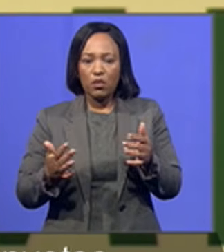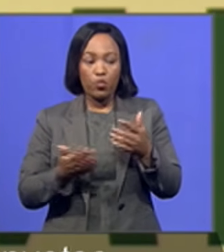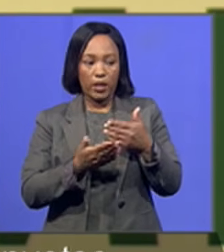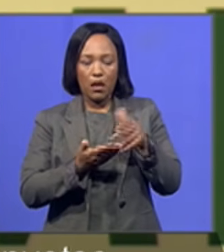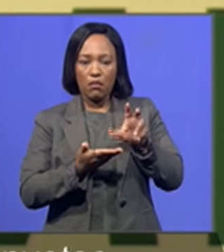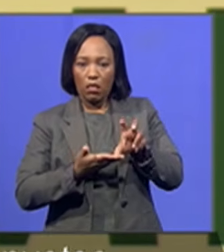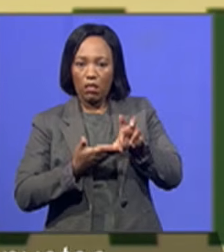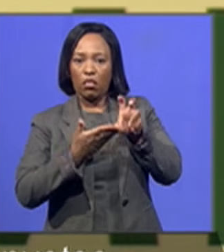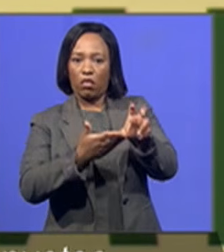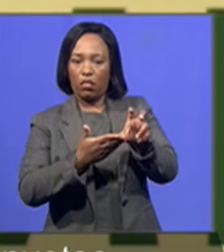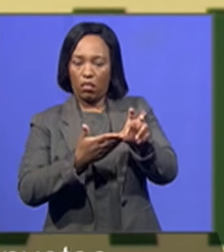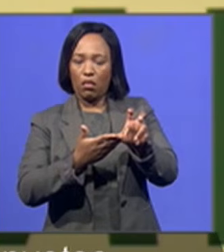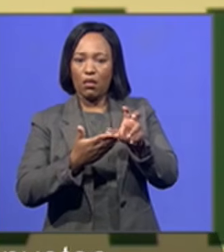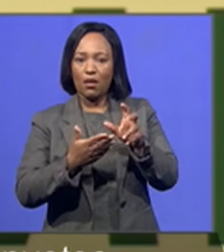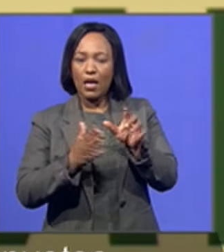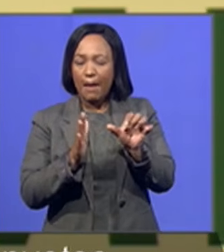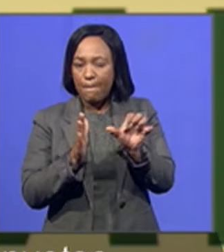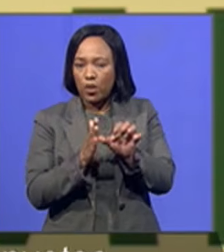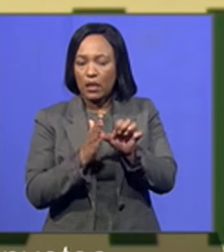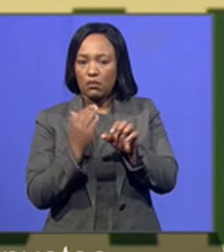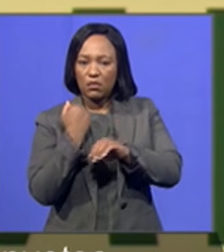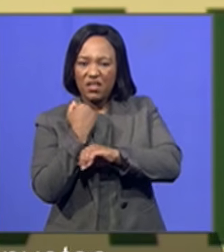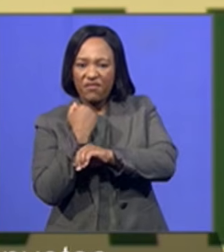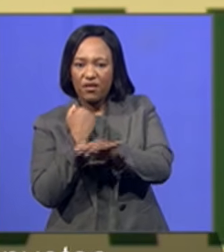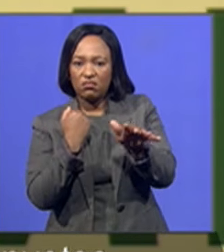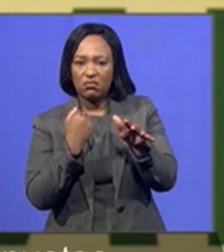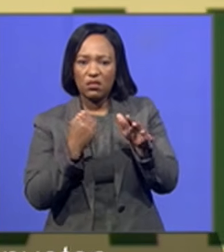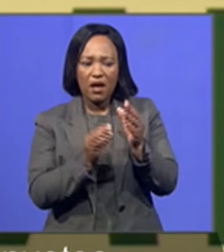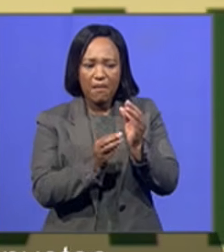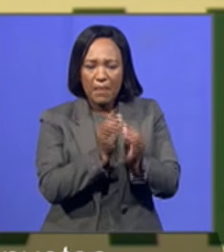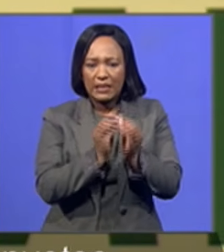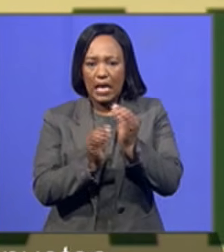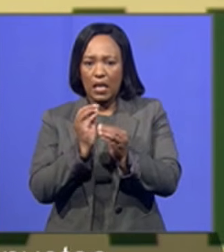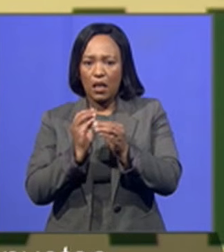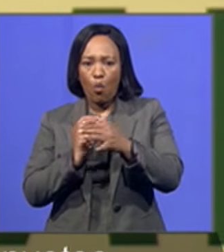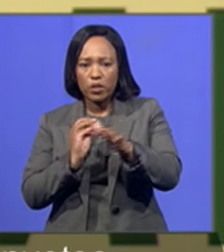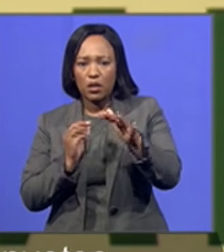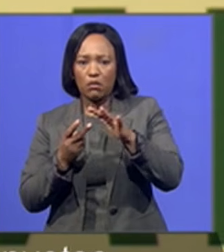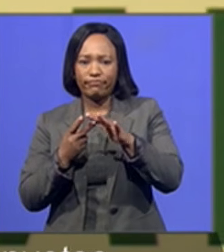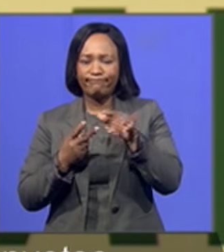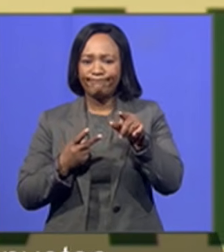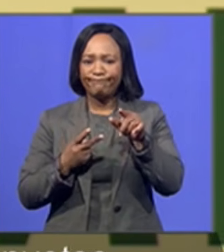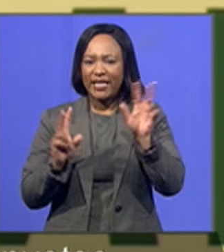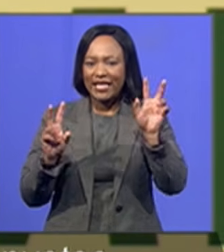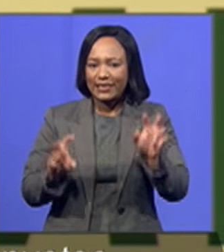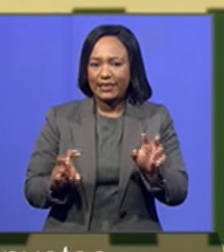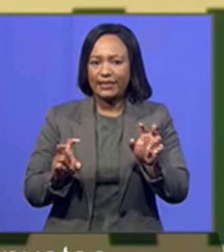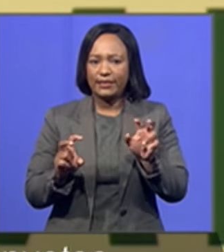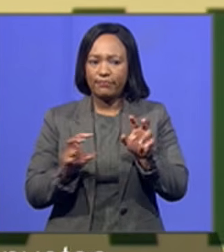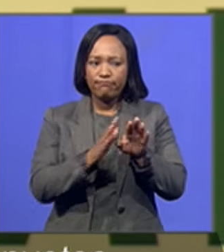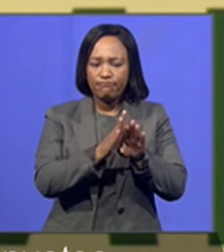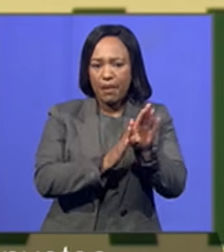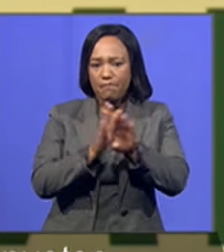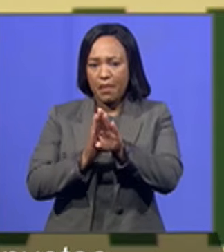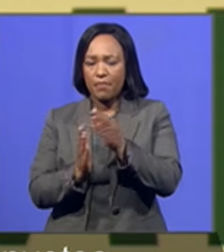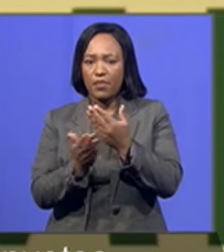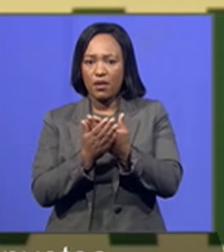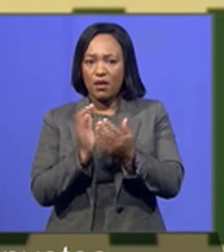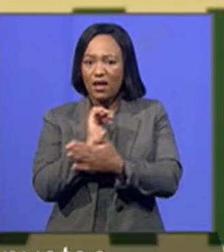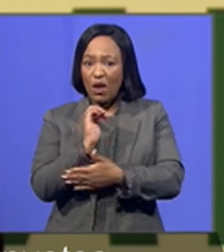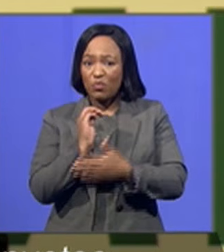invest in essential infrastructure, maintenance and improvement. In many parts of our country, this